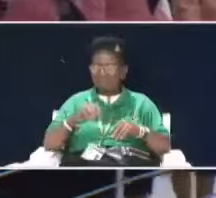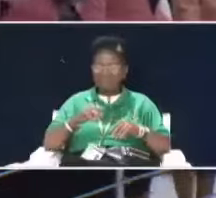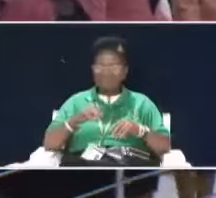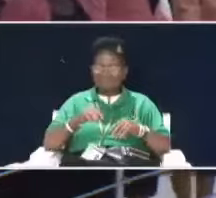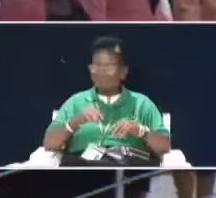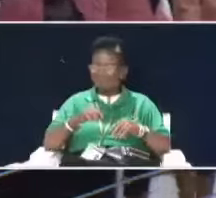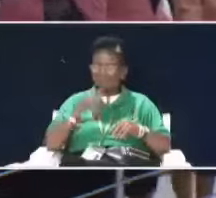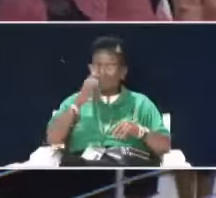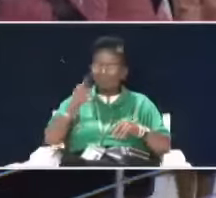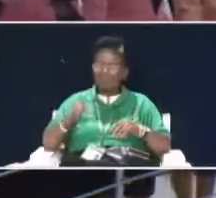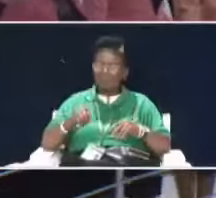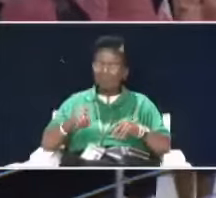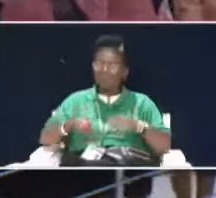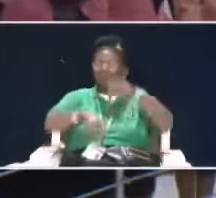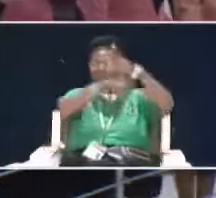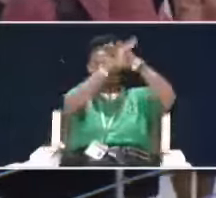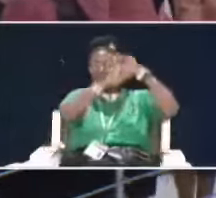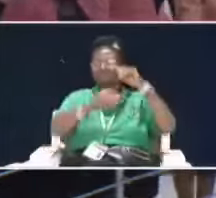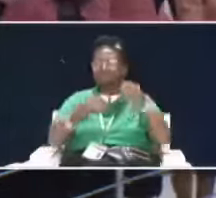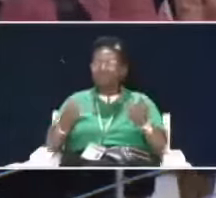they must go now.